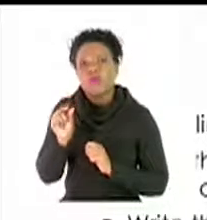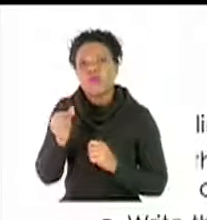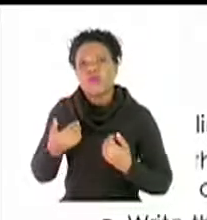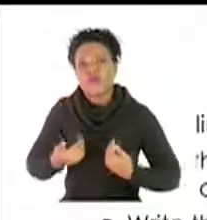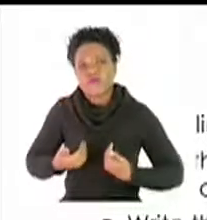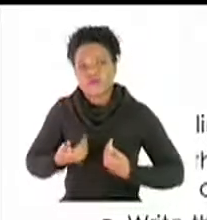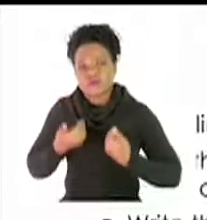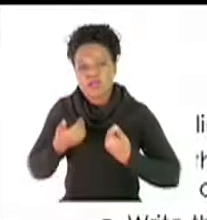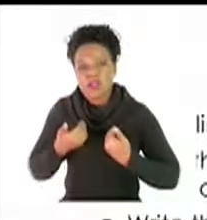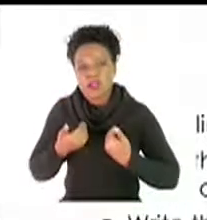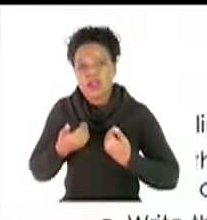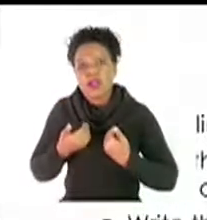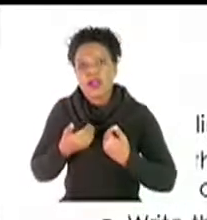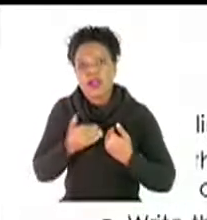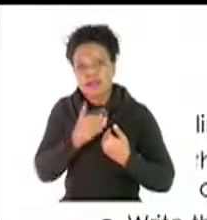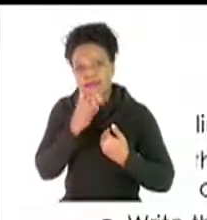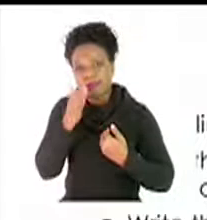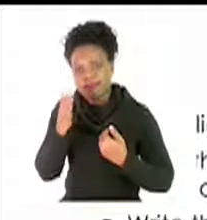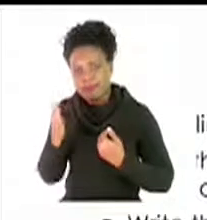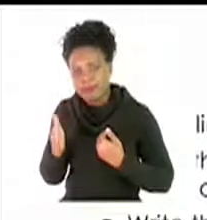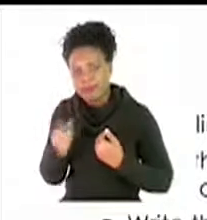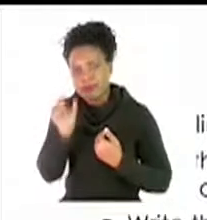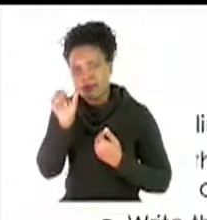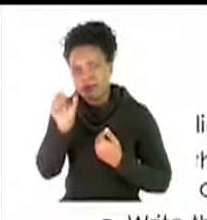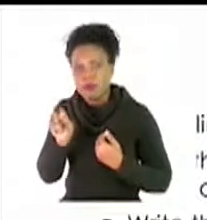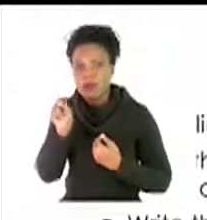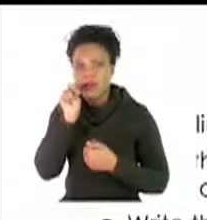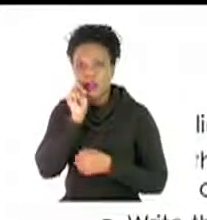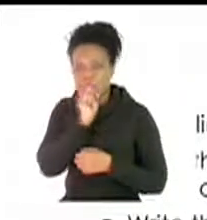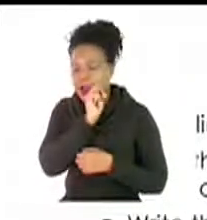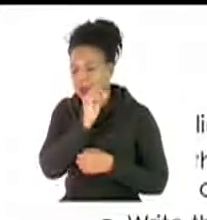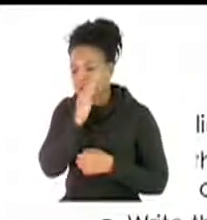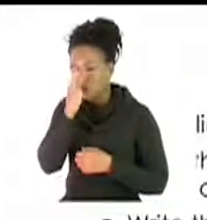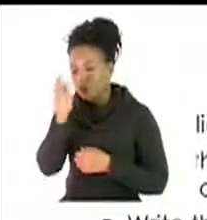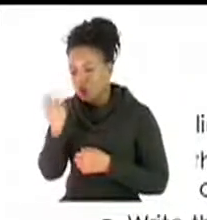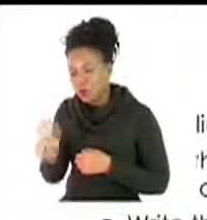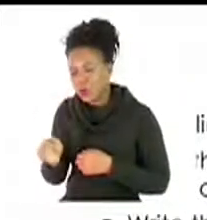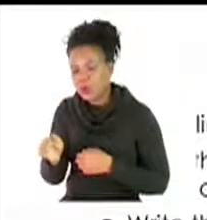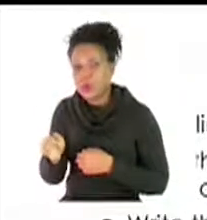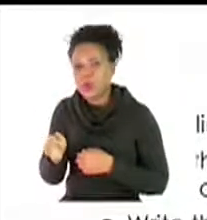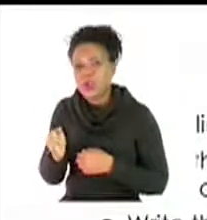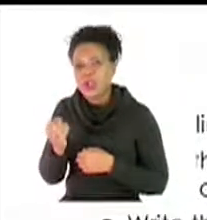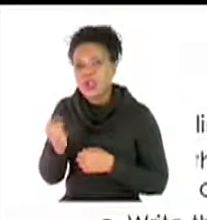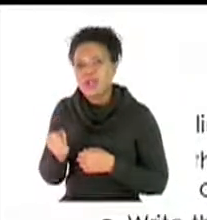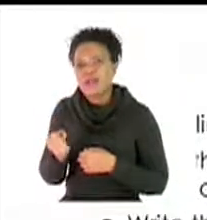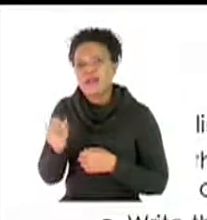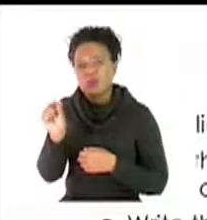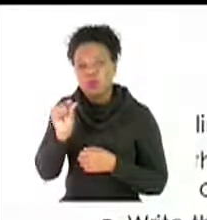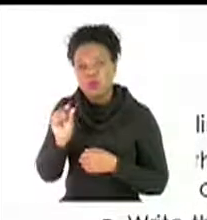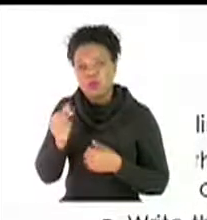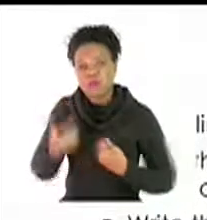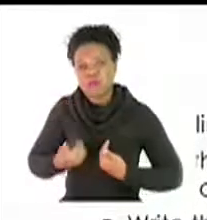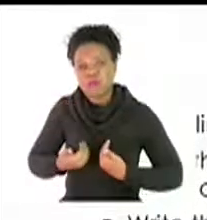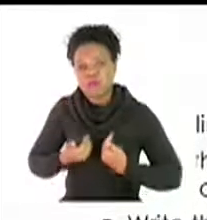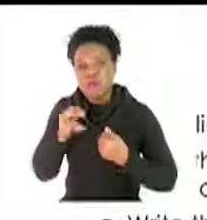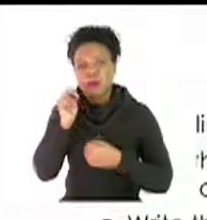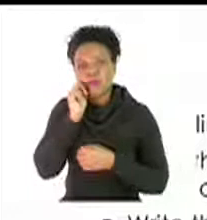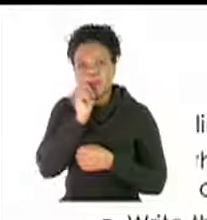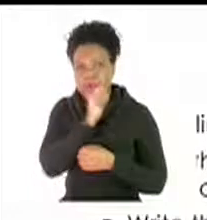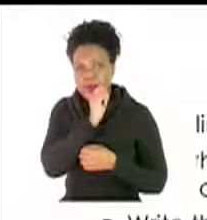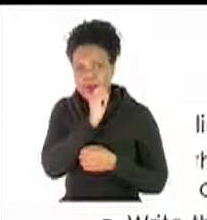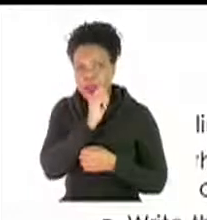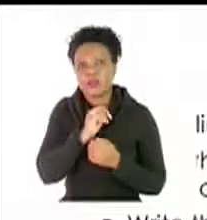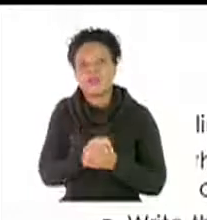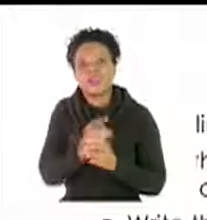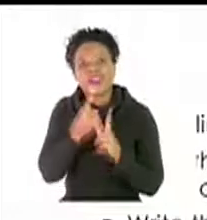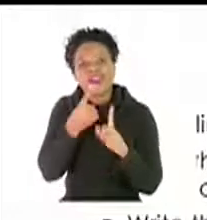Right. So I would like you to do that exercise. And before that, okay,